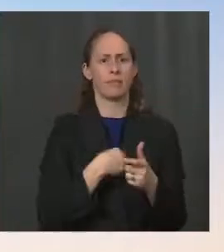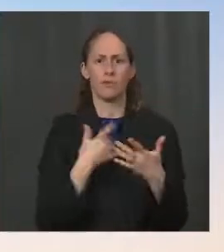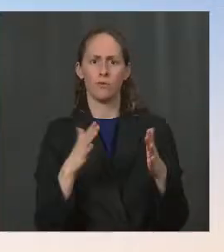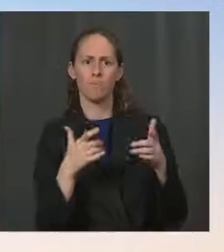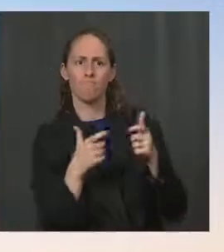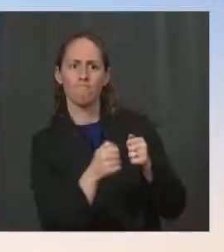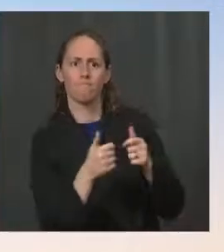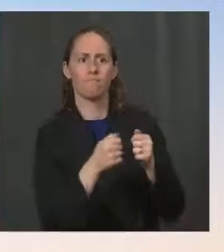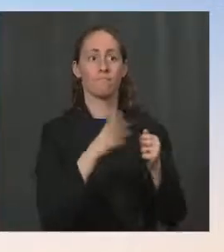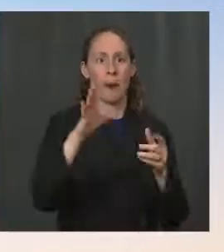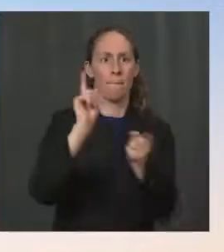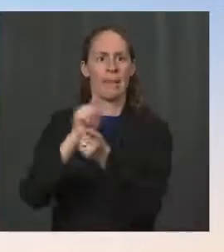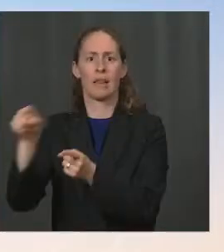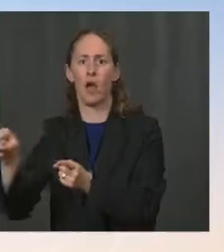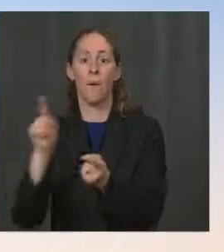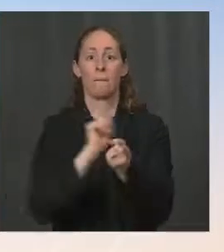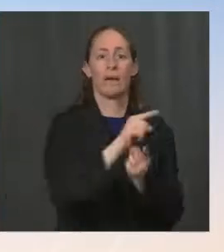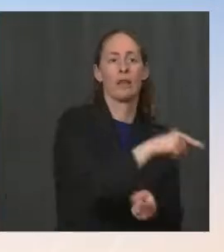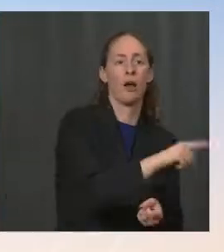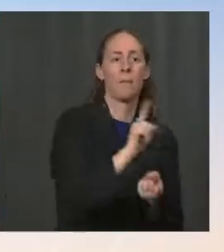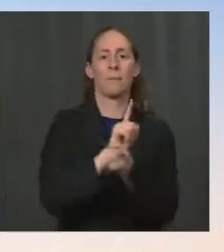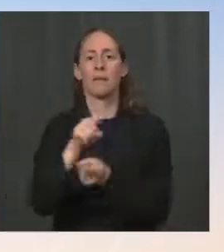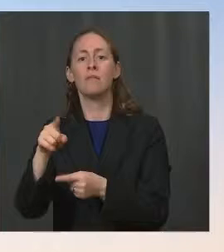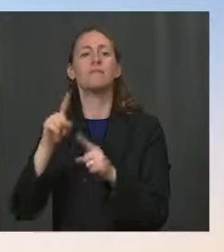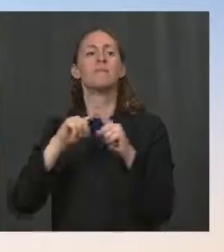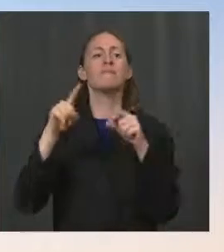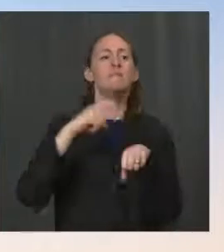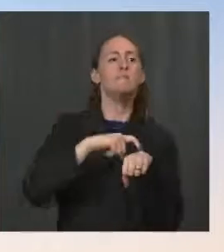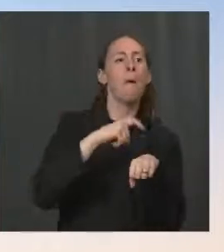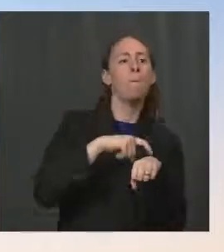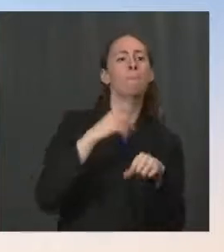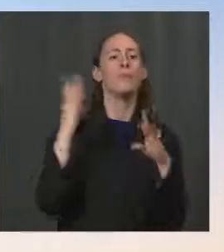various times, each with multiple transits to the airport. The